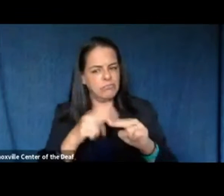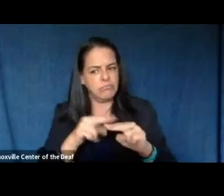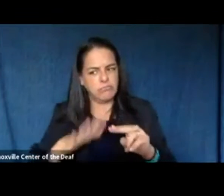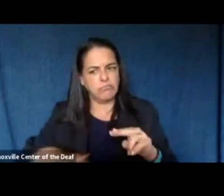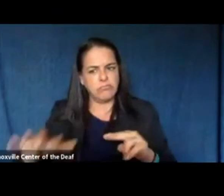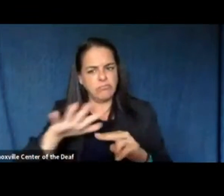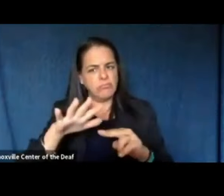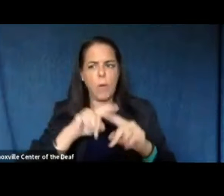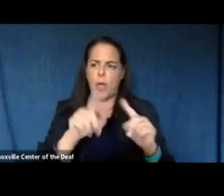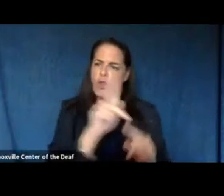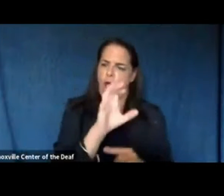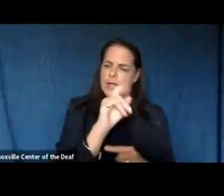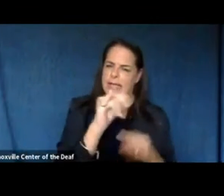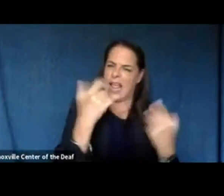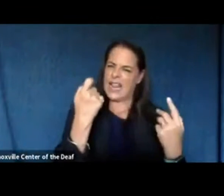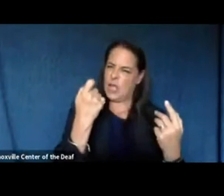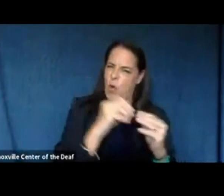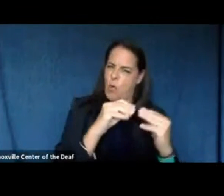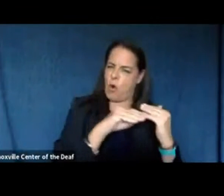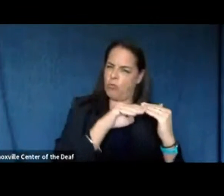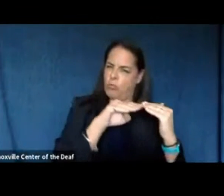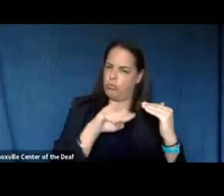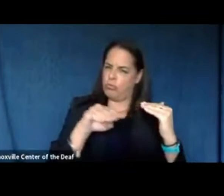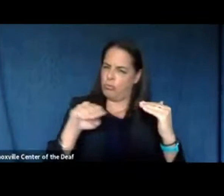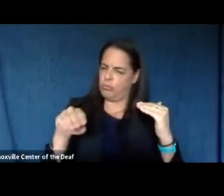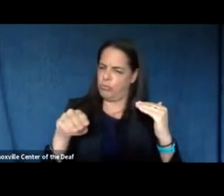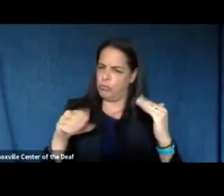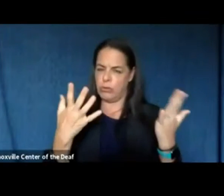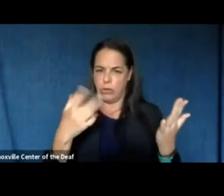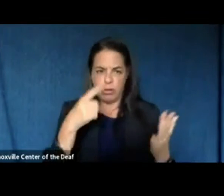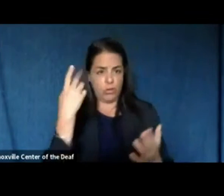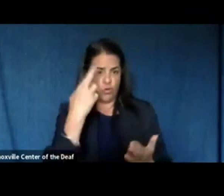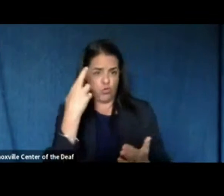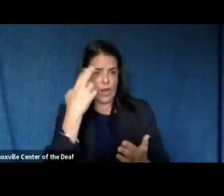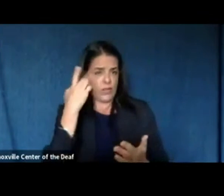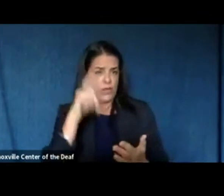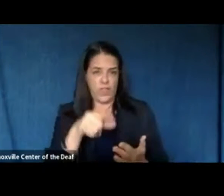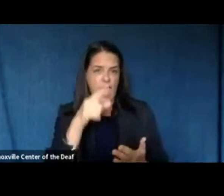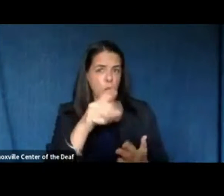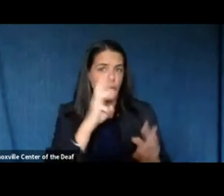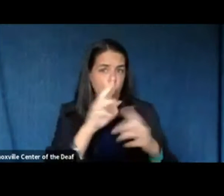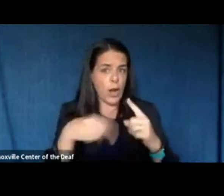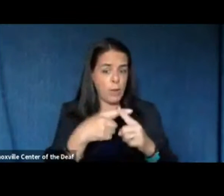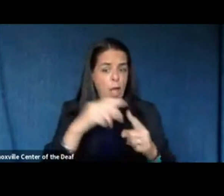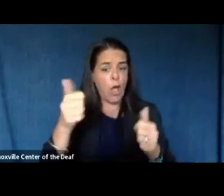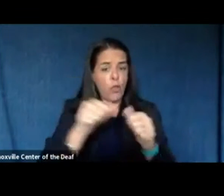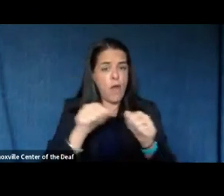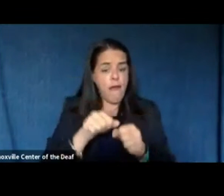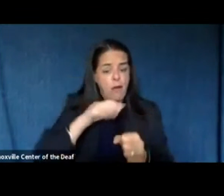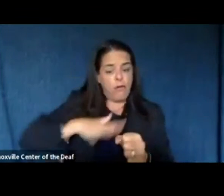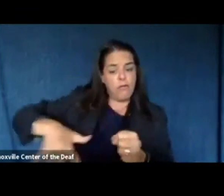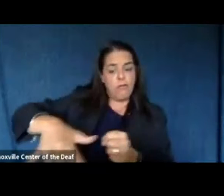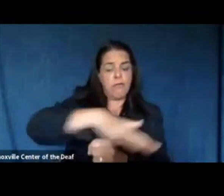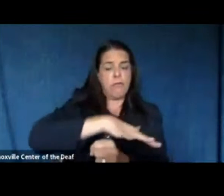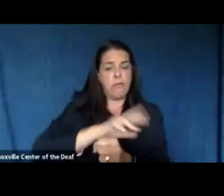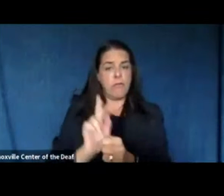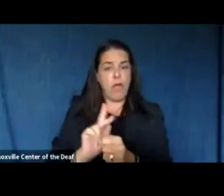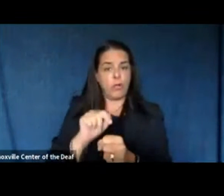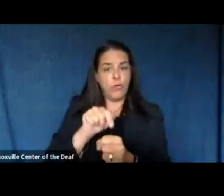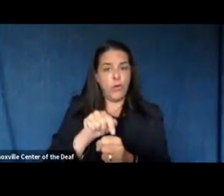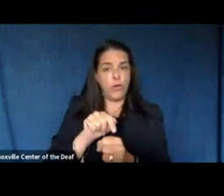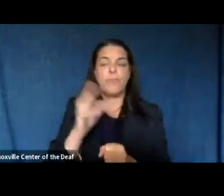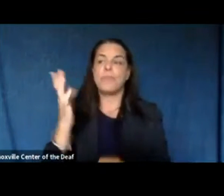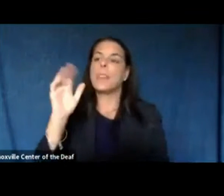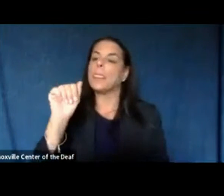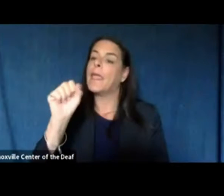more stabilized. Is there any reason for that? And are you concerned about surrounding areas? The case counts are also